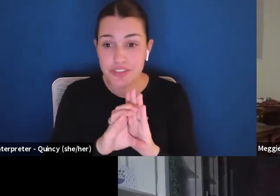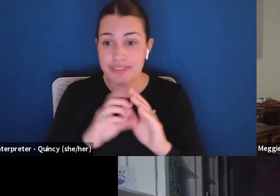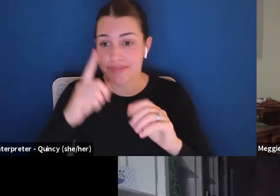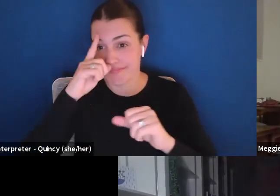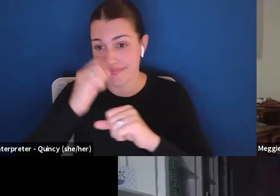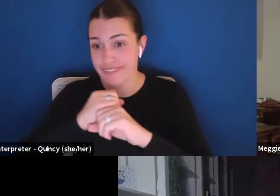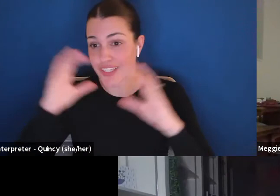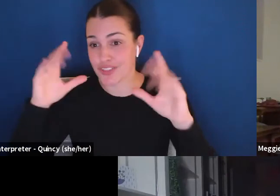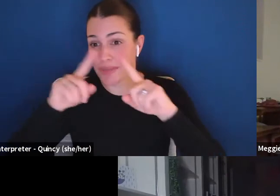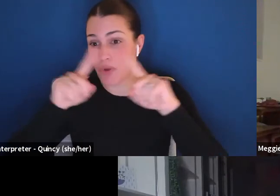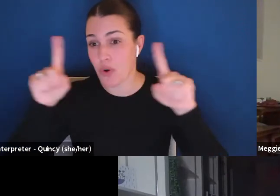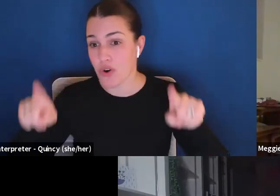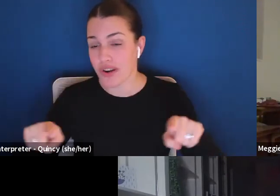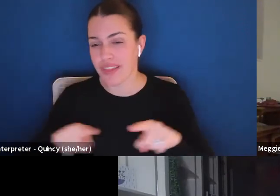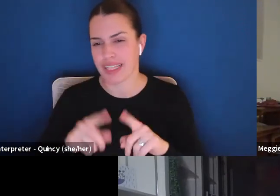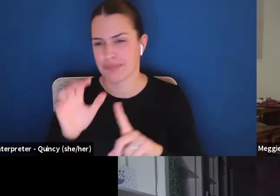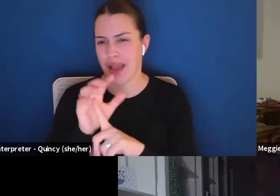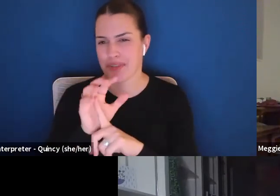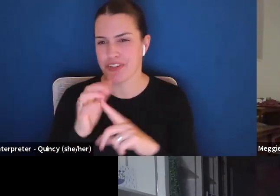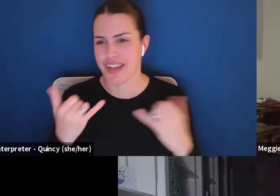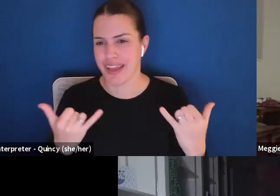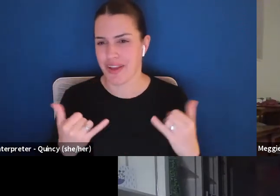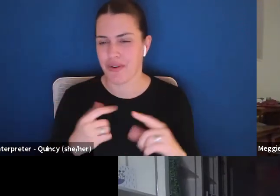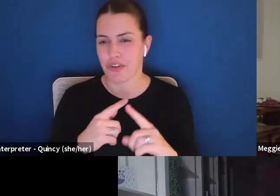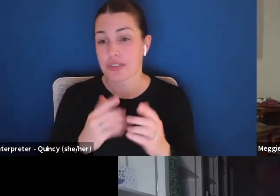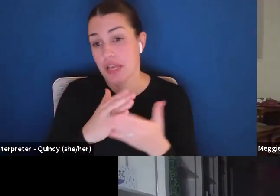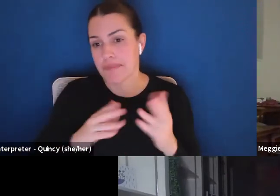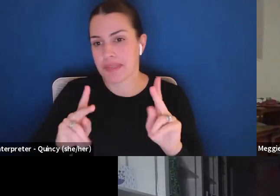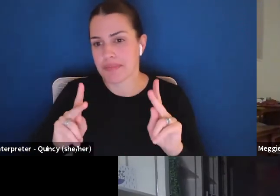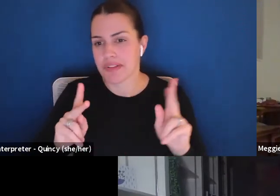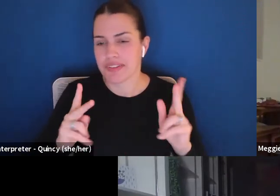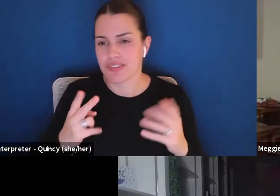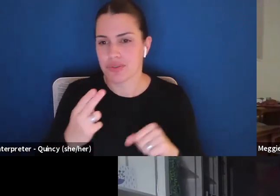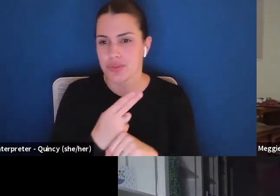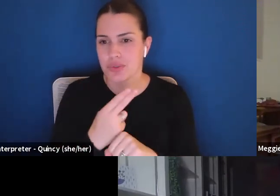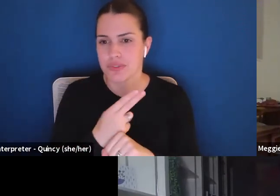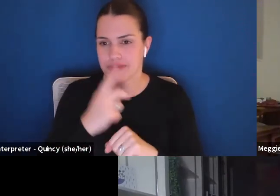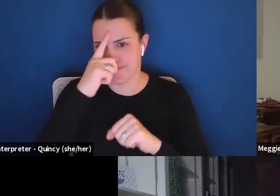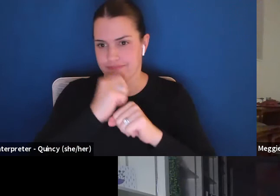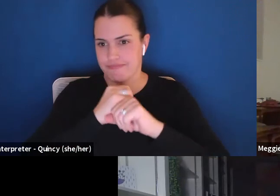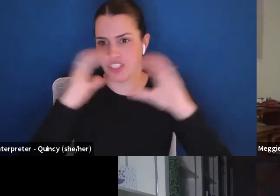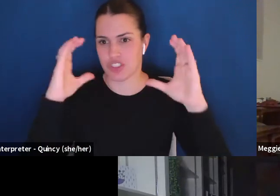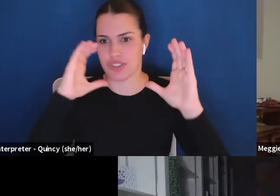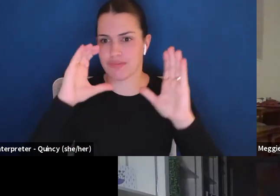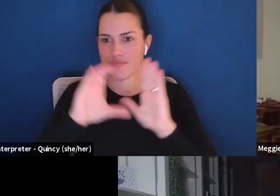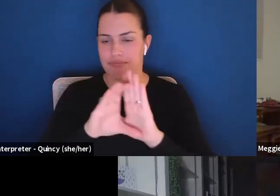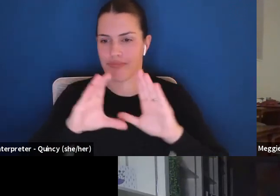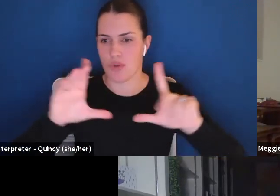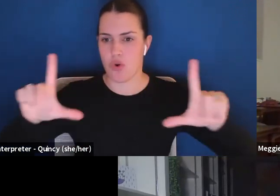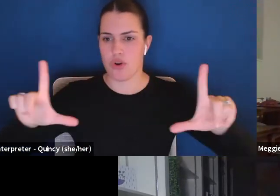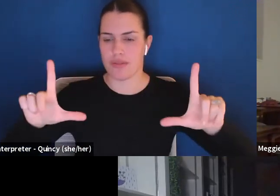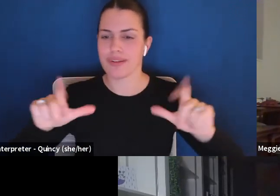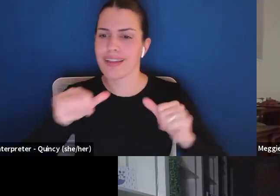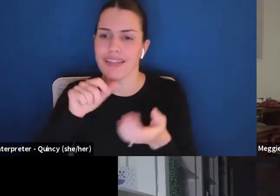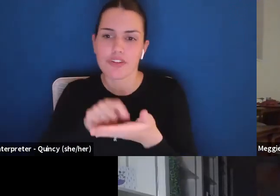know that that's been pretty popular for some people to be able to not even associate like writing. They